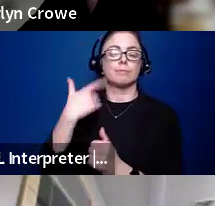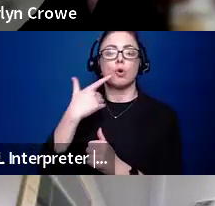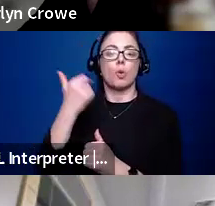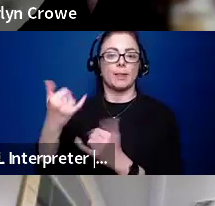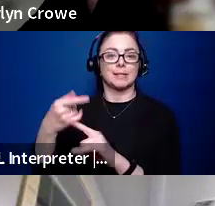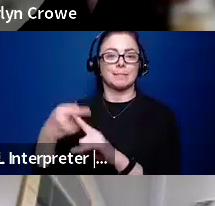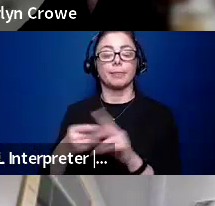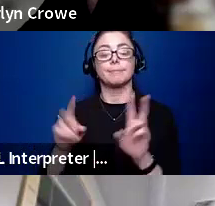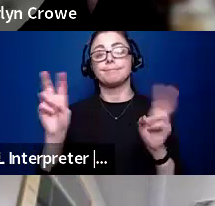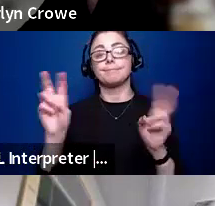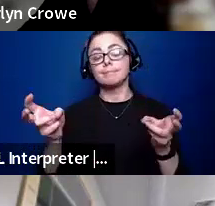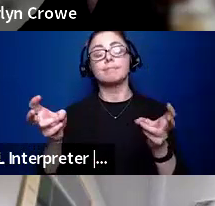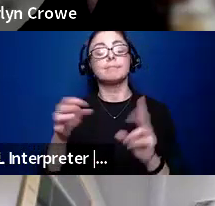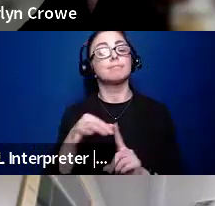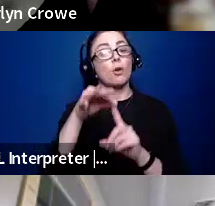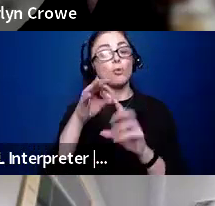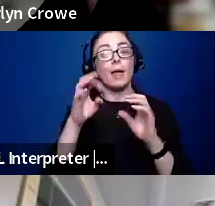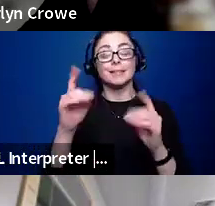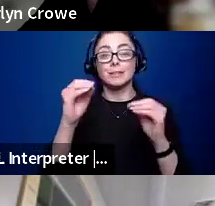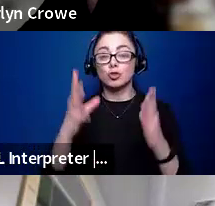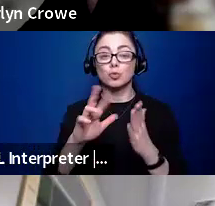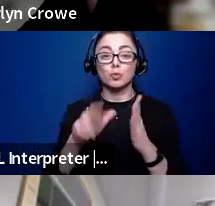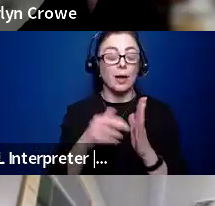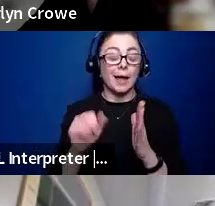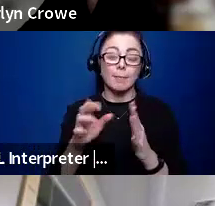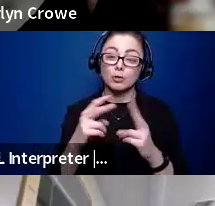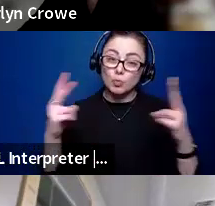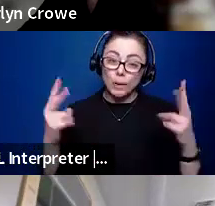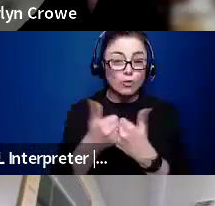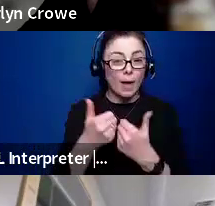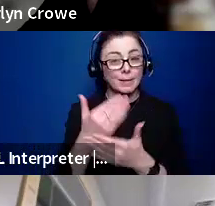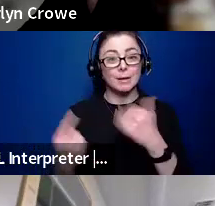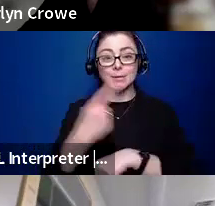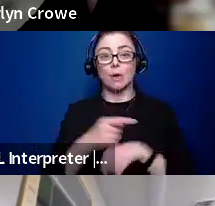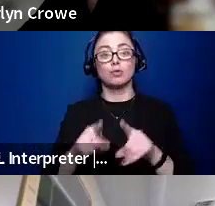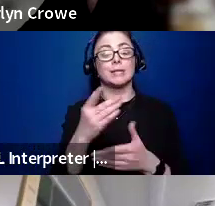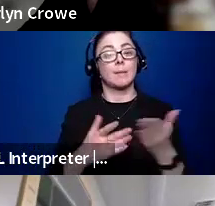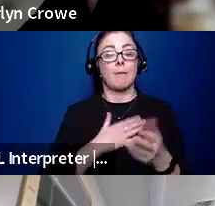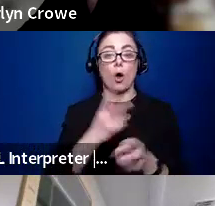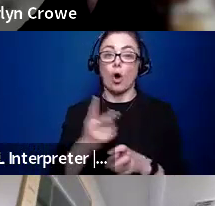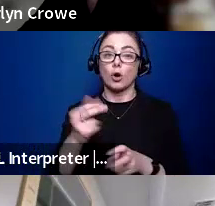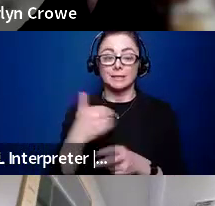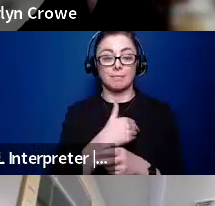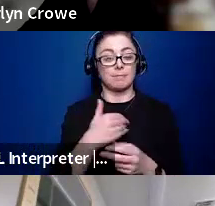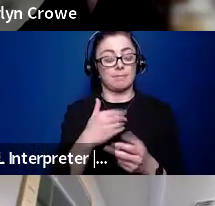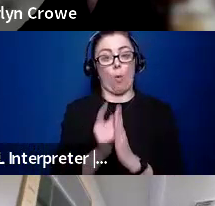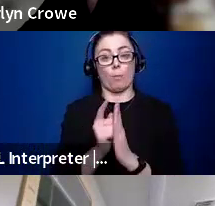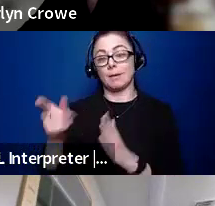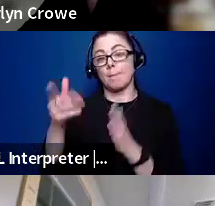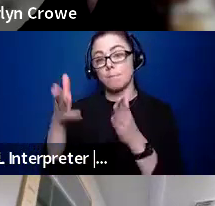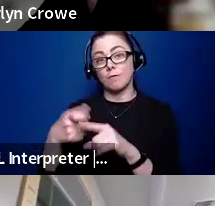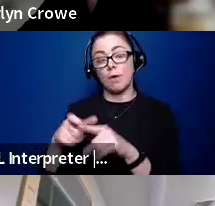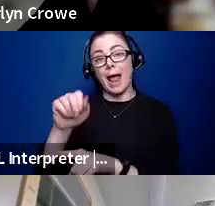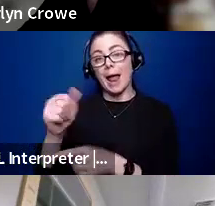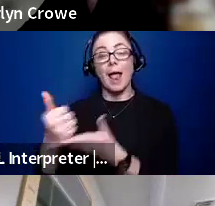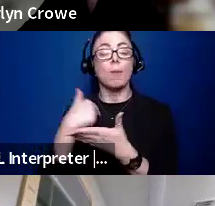Being a special education teacher can be extremely challenging some days. During some of my hardest moments, it was a person from the AEA who helped to provide resources